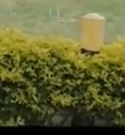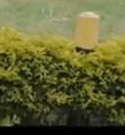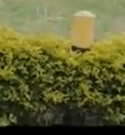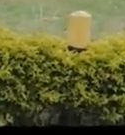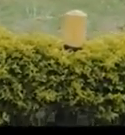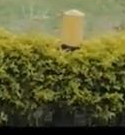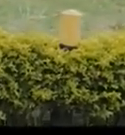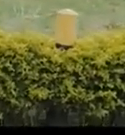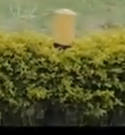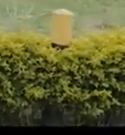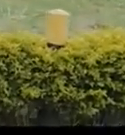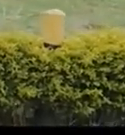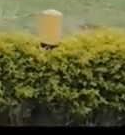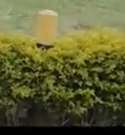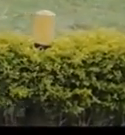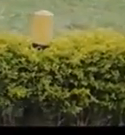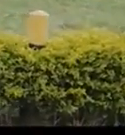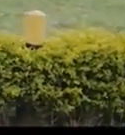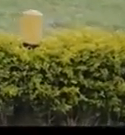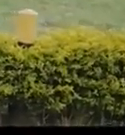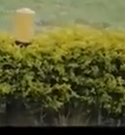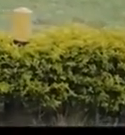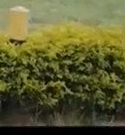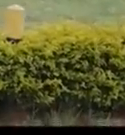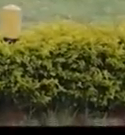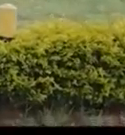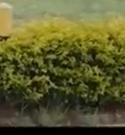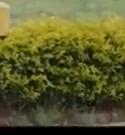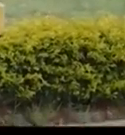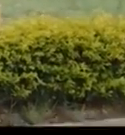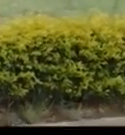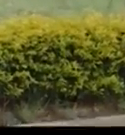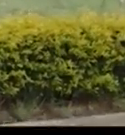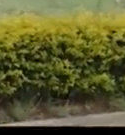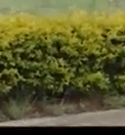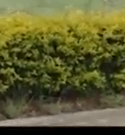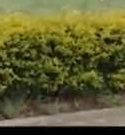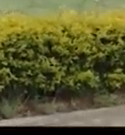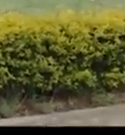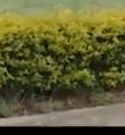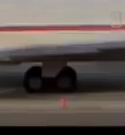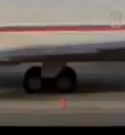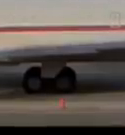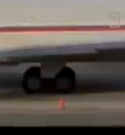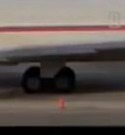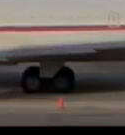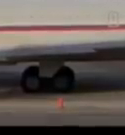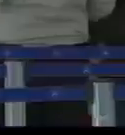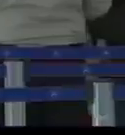recession since the Great Depression. Among the industries that will be hardest hit is the airlines industry.